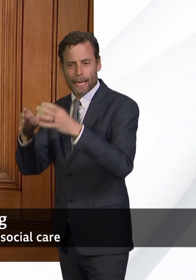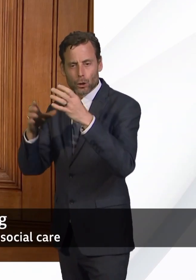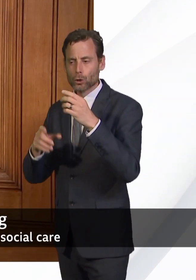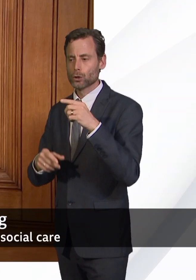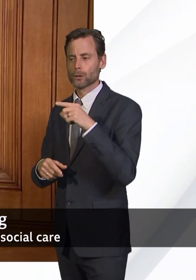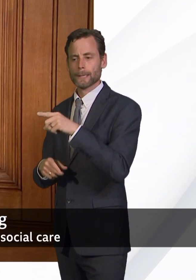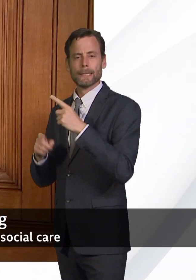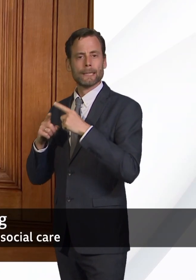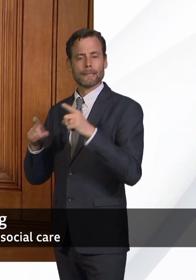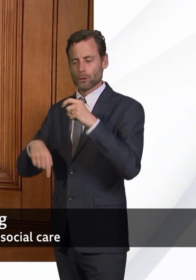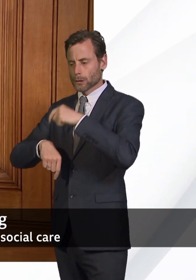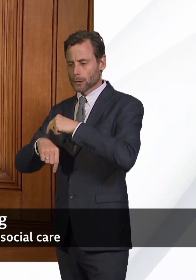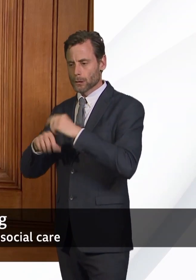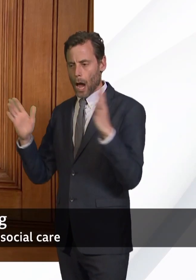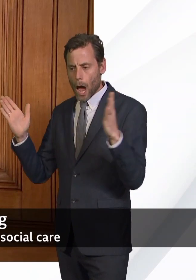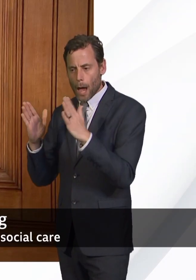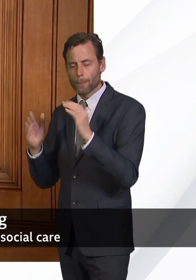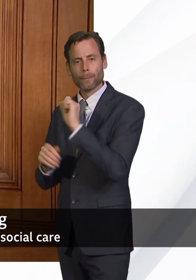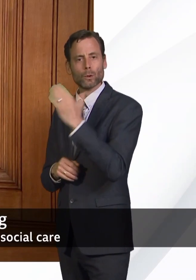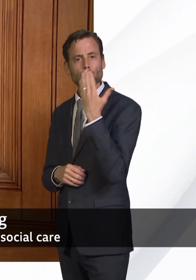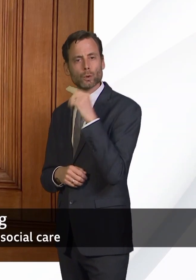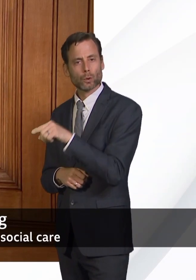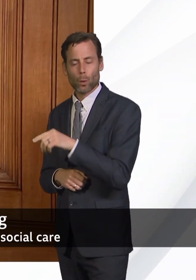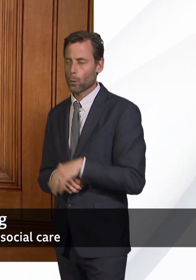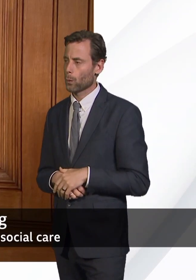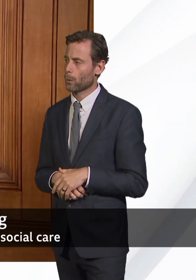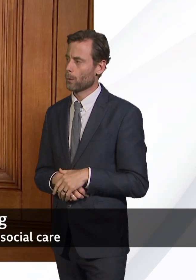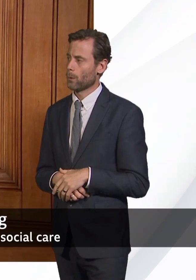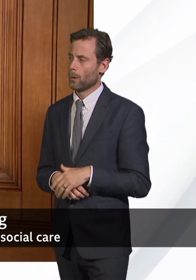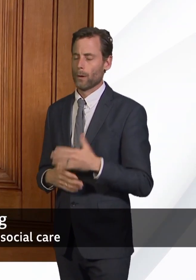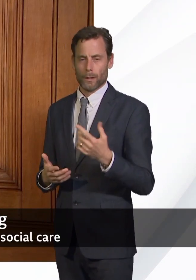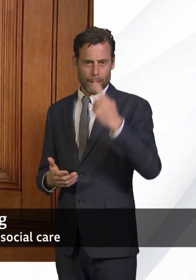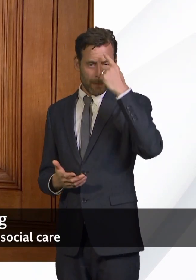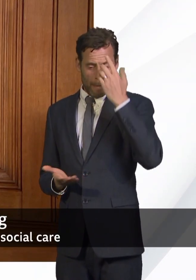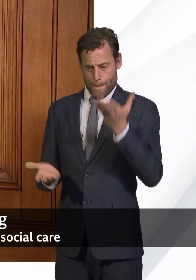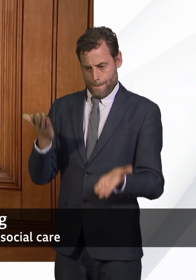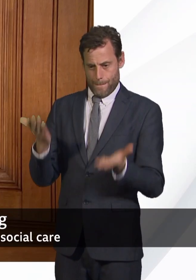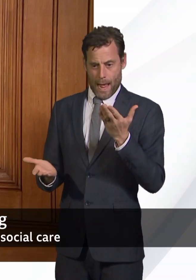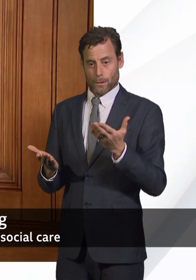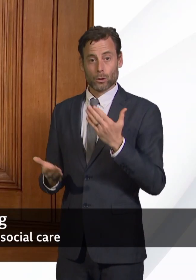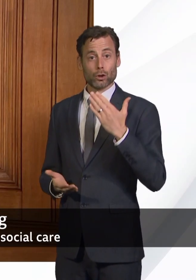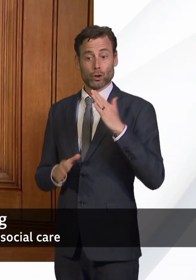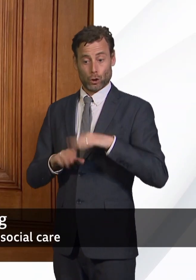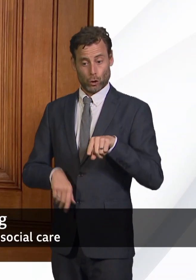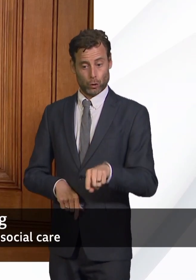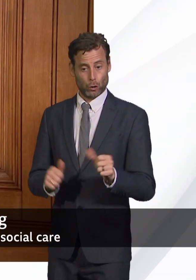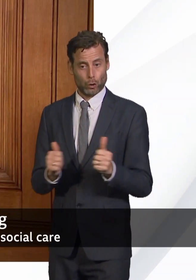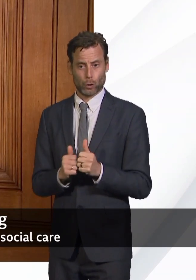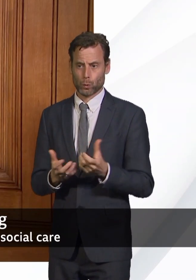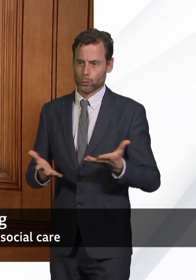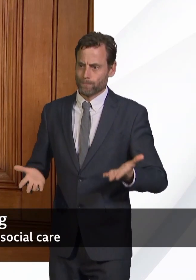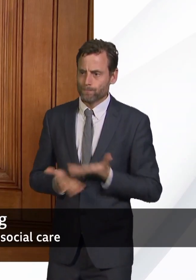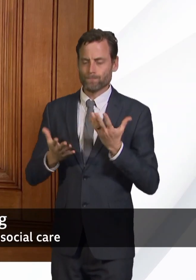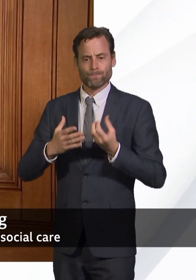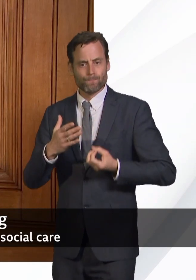point here is where are children going to flourish, and to balance out those risks and opportunities. And I think it's really important not